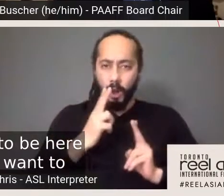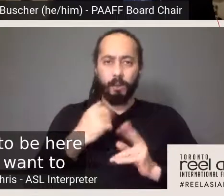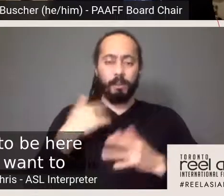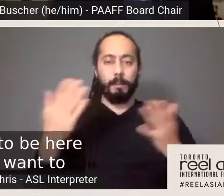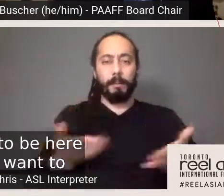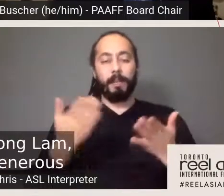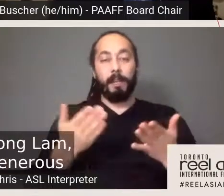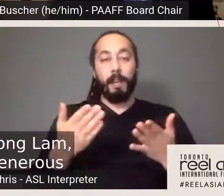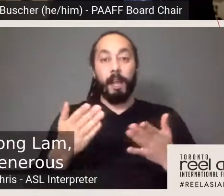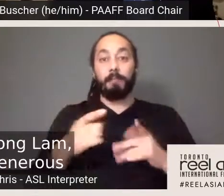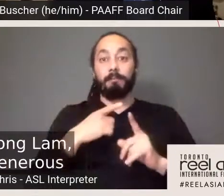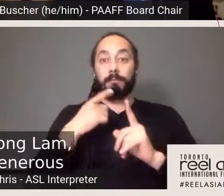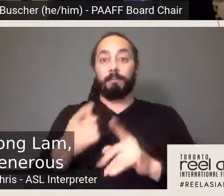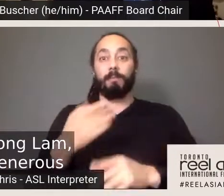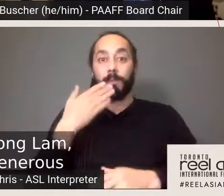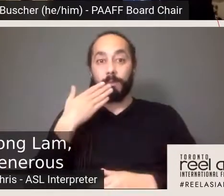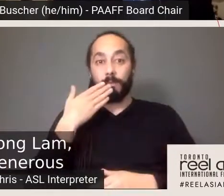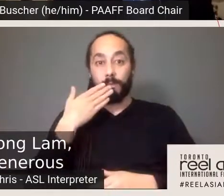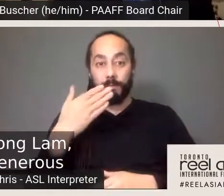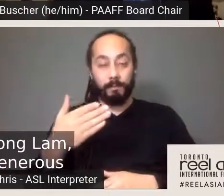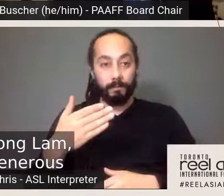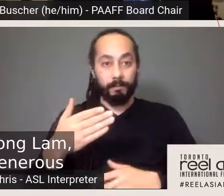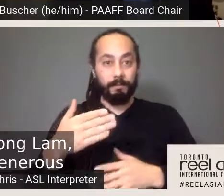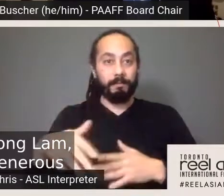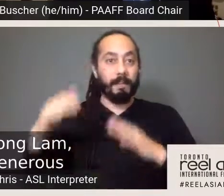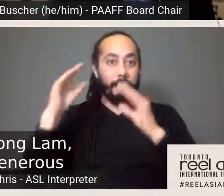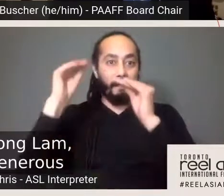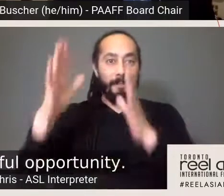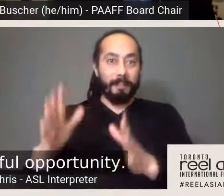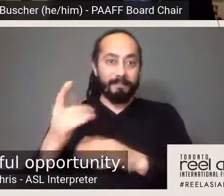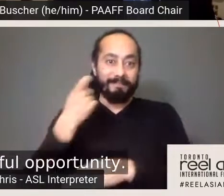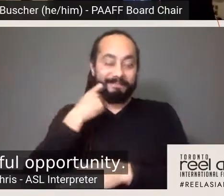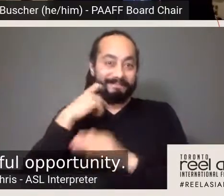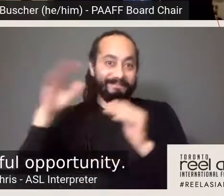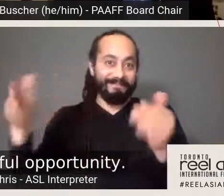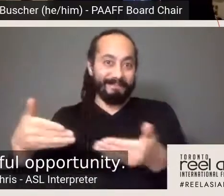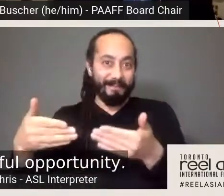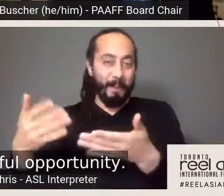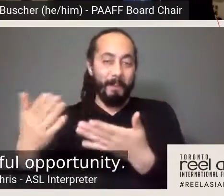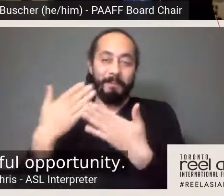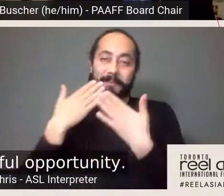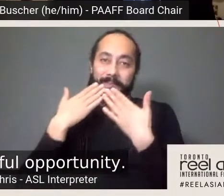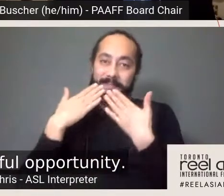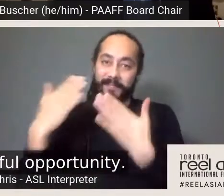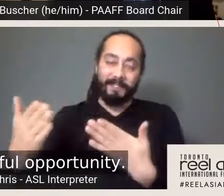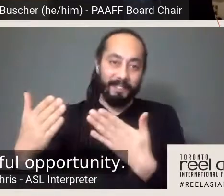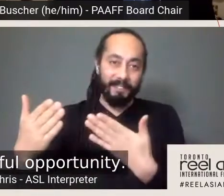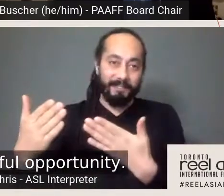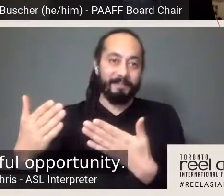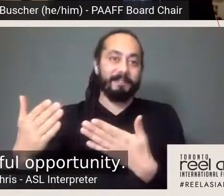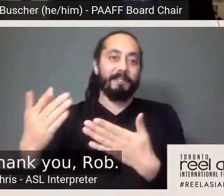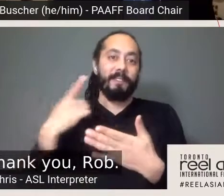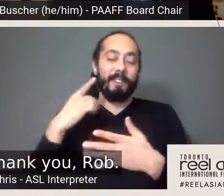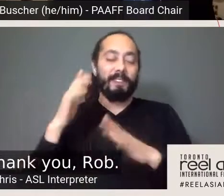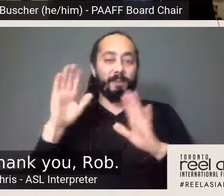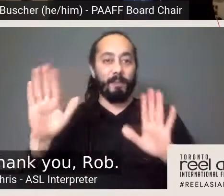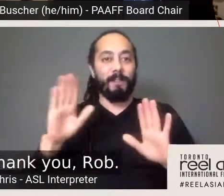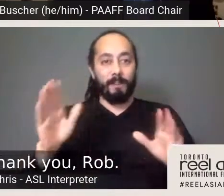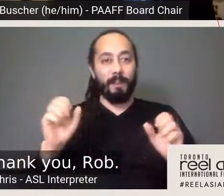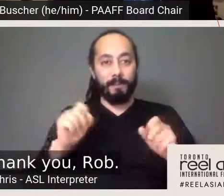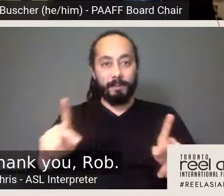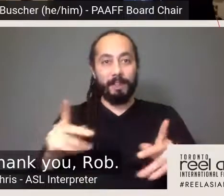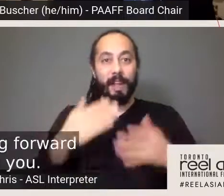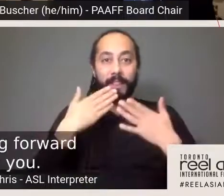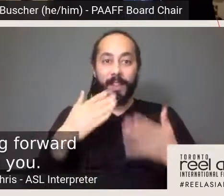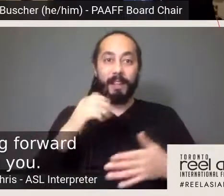to thank Professor Tak Fujitani as well for the generous invitation to this wonderful opportunity. And thank you, Aaron.